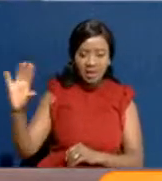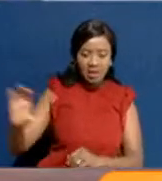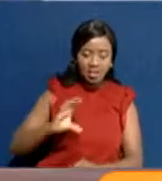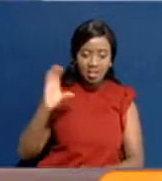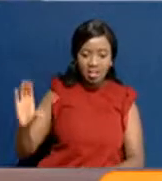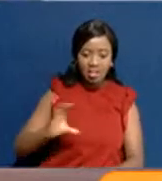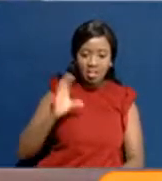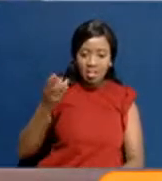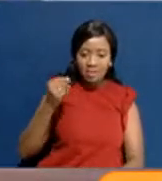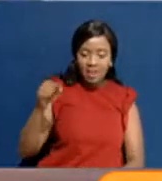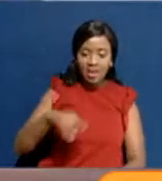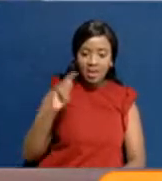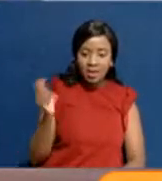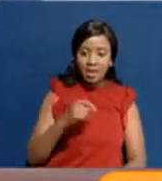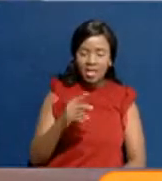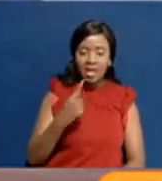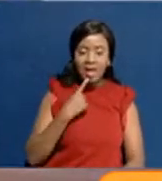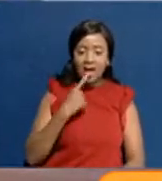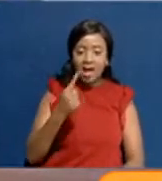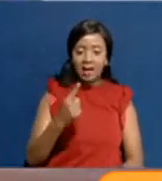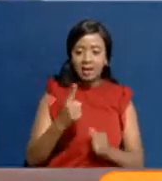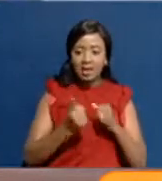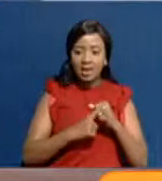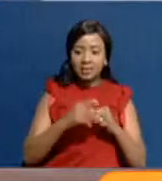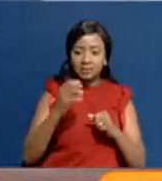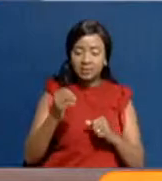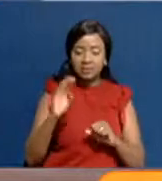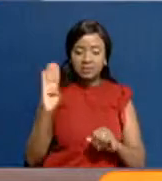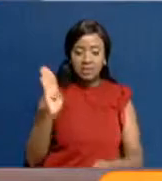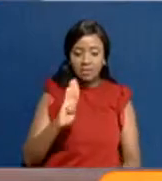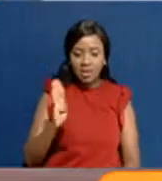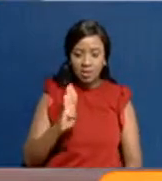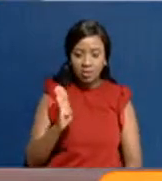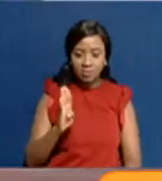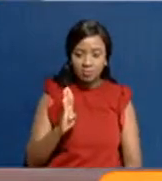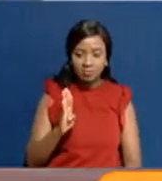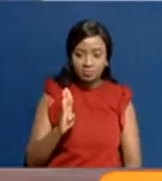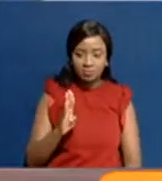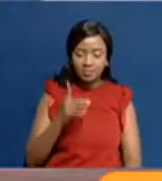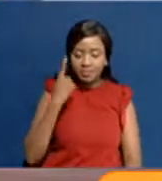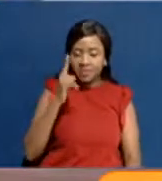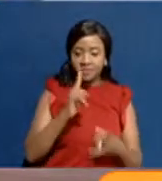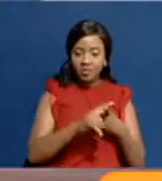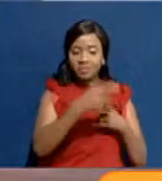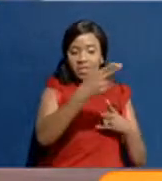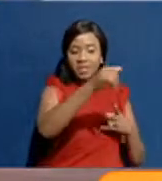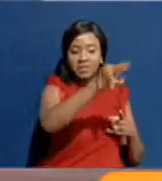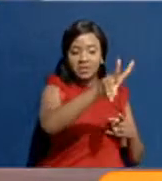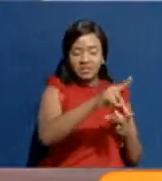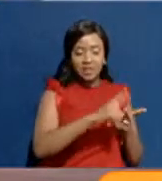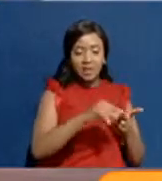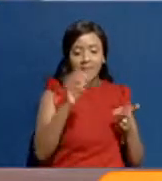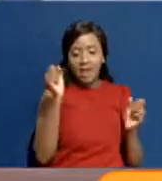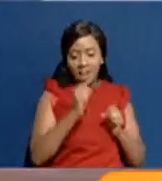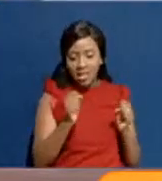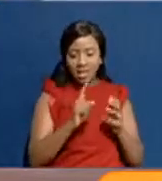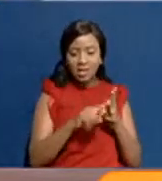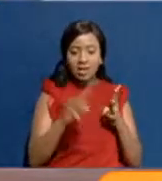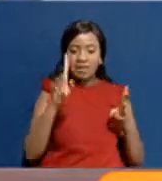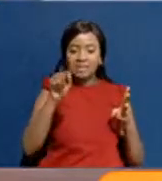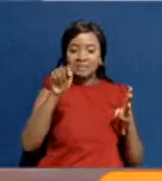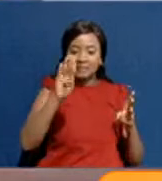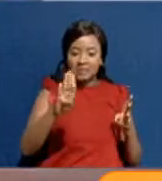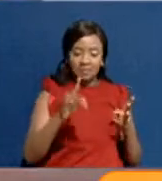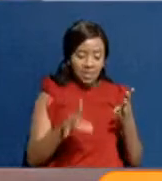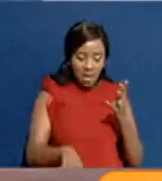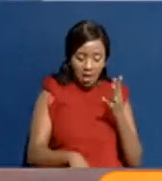to Kenya 160 billion shillings. For HIV, malaria, TB, and then of course